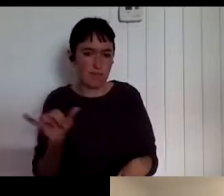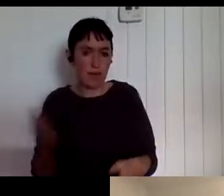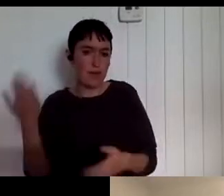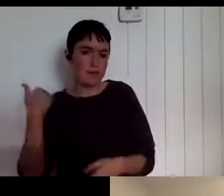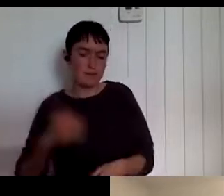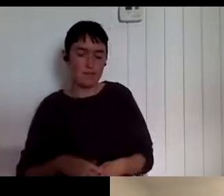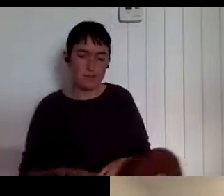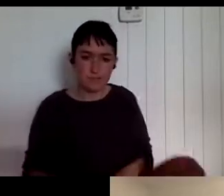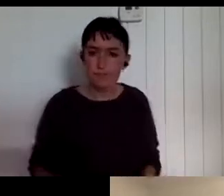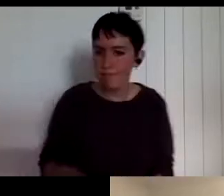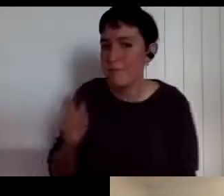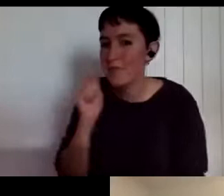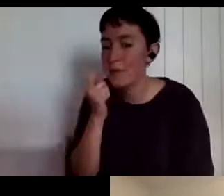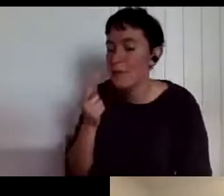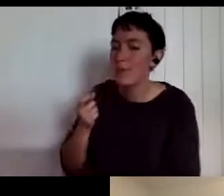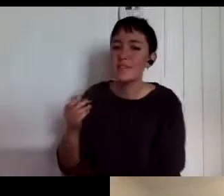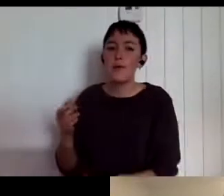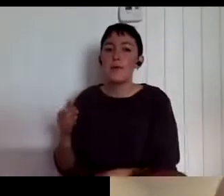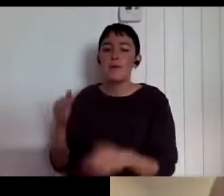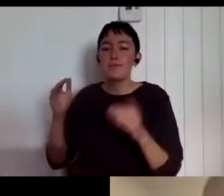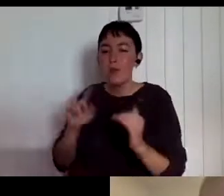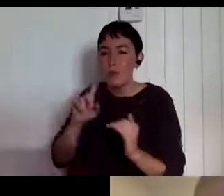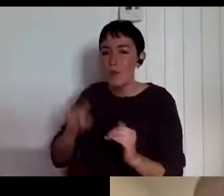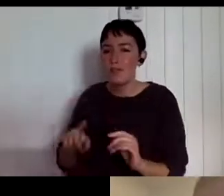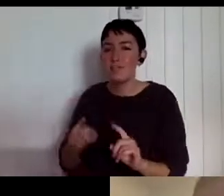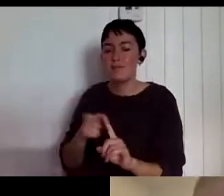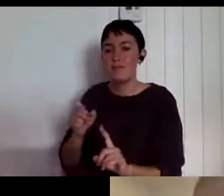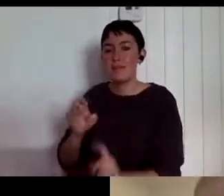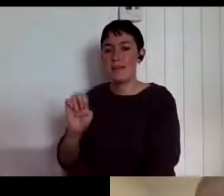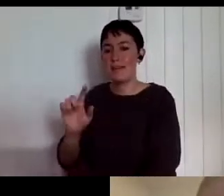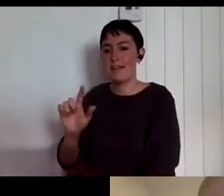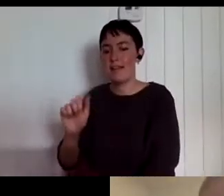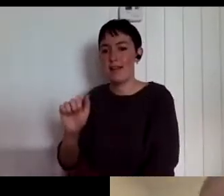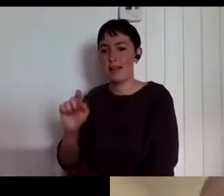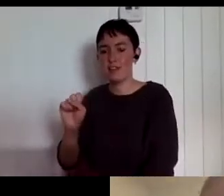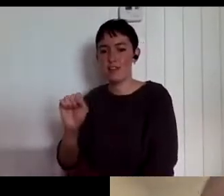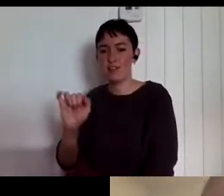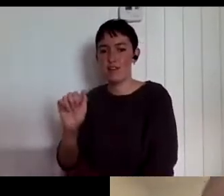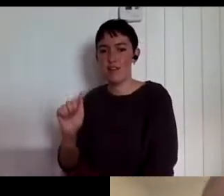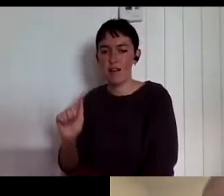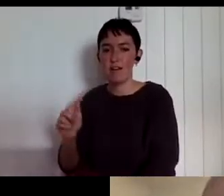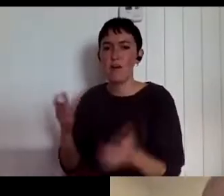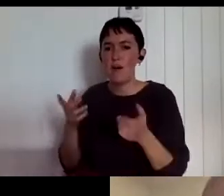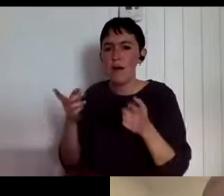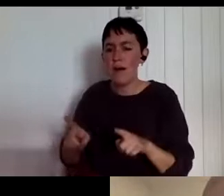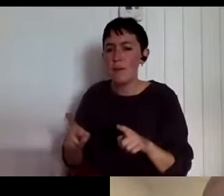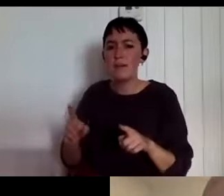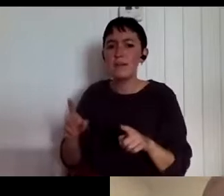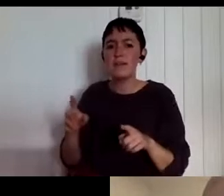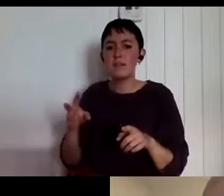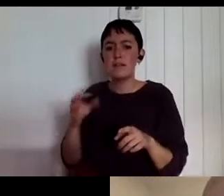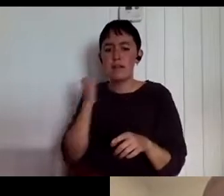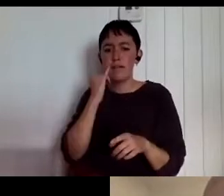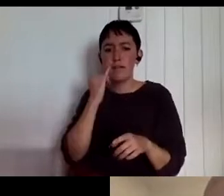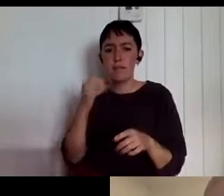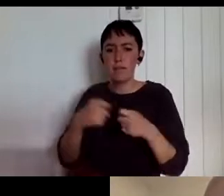here's a question, and I'm going to... Okay, from Malaysia. What happens when batteries are in water and you put them in a remote? But